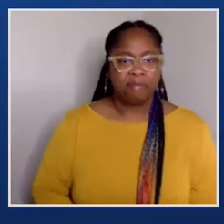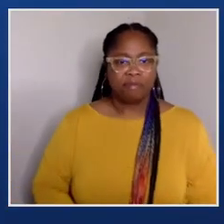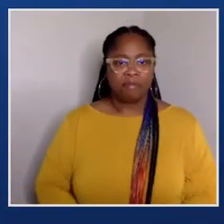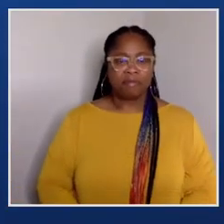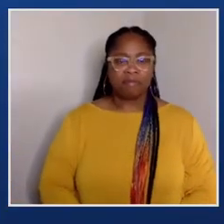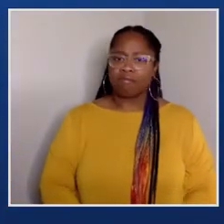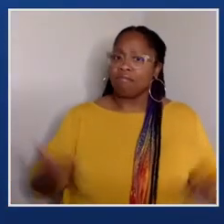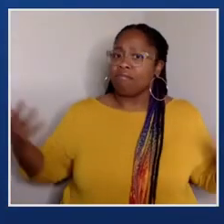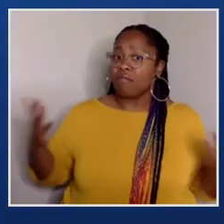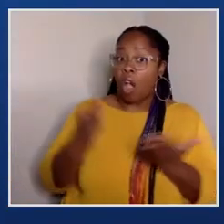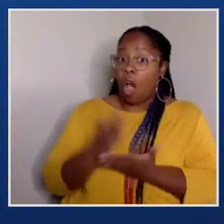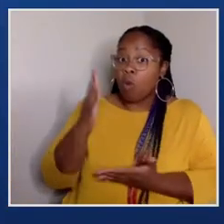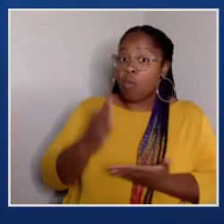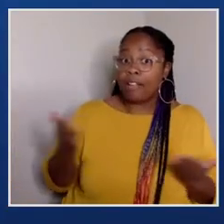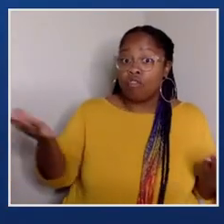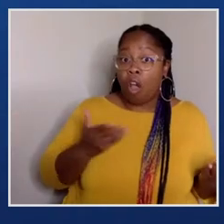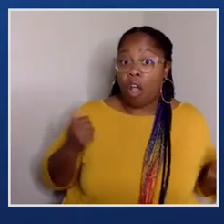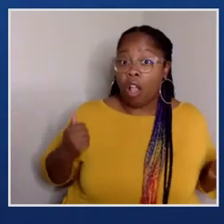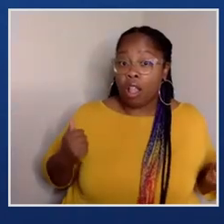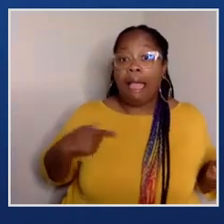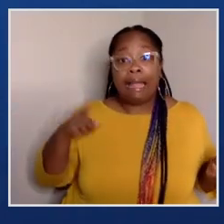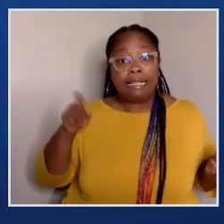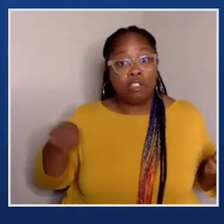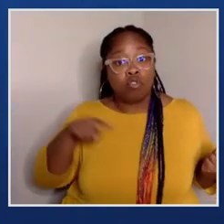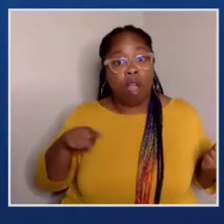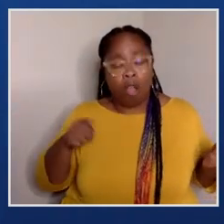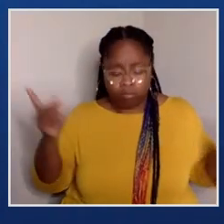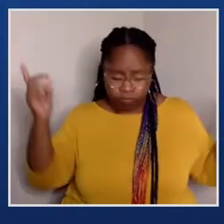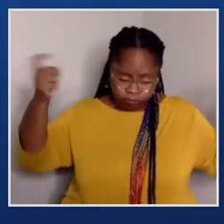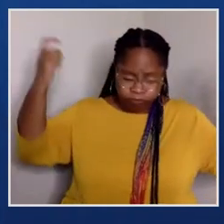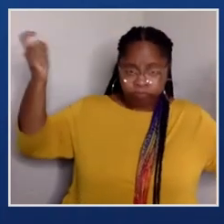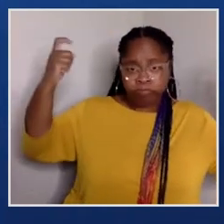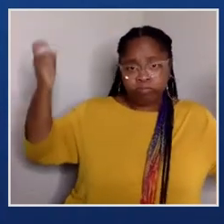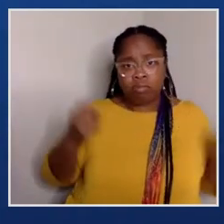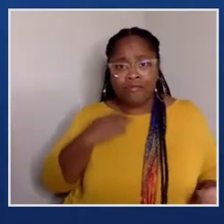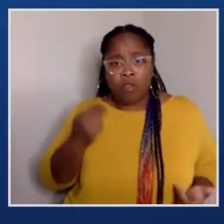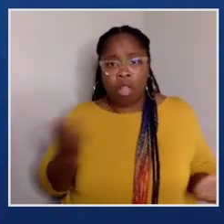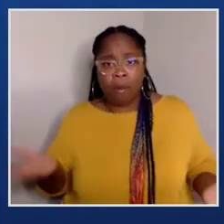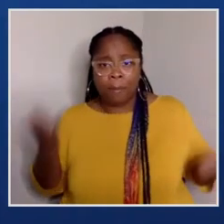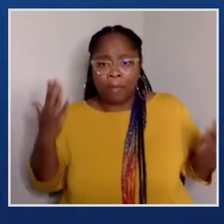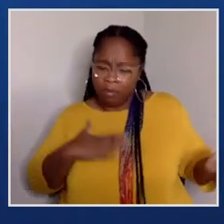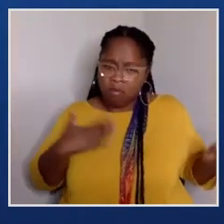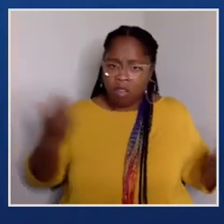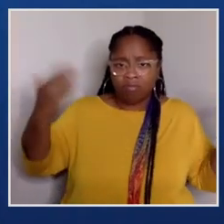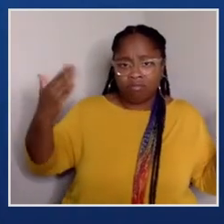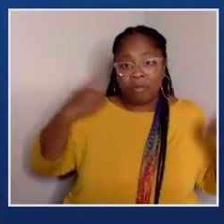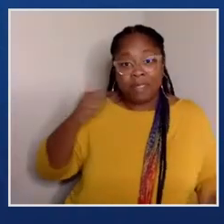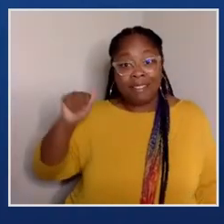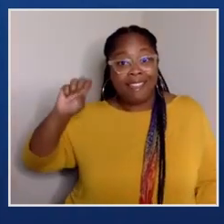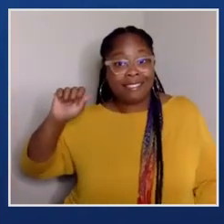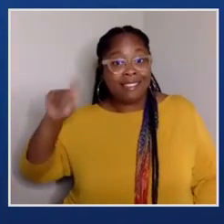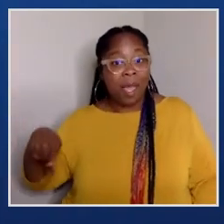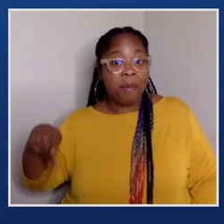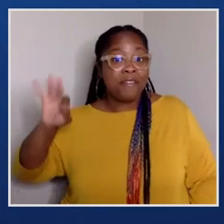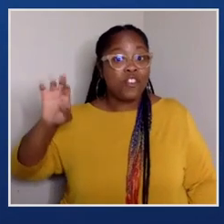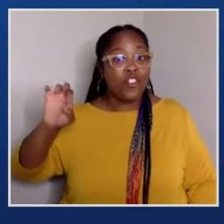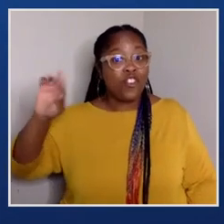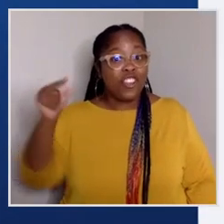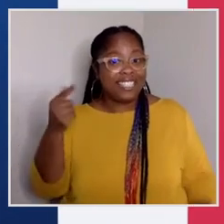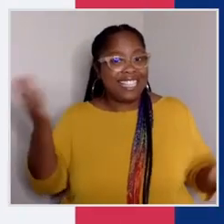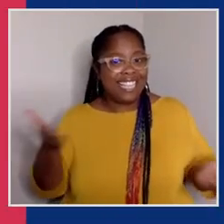All right, y'all. I'll need y'all to turn up, turn your volume up, because ASAPferg is here. Give it up